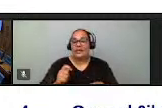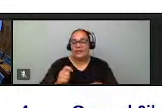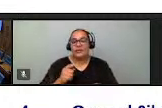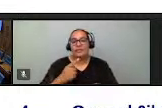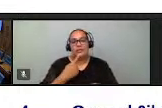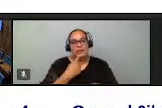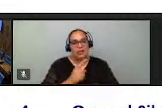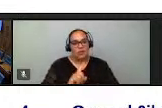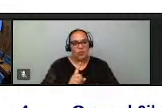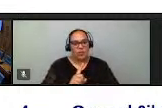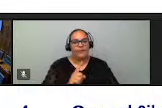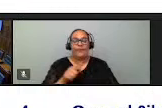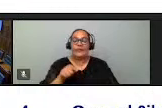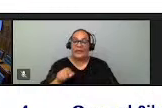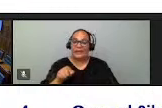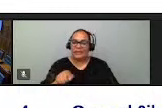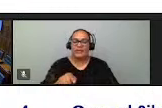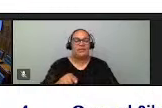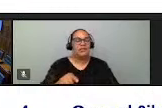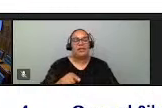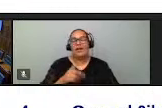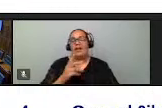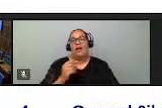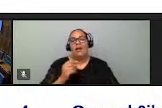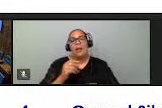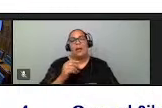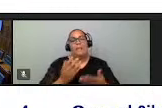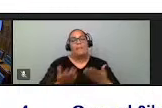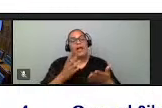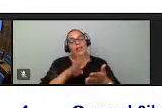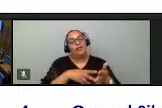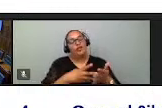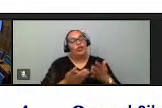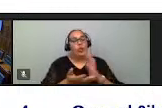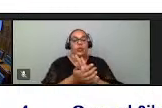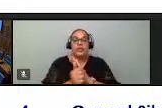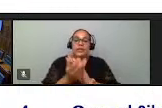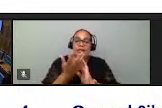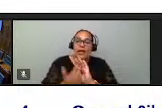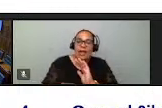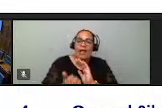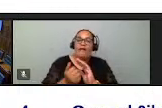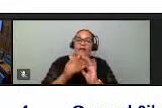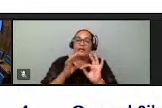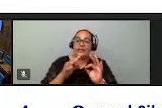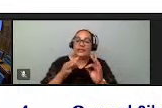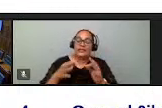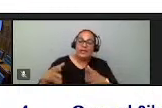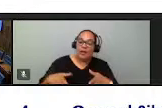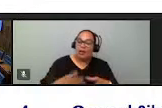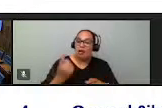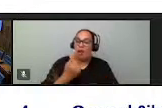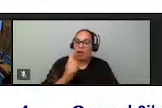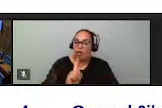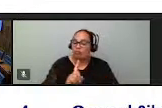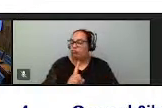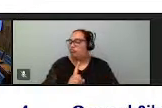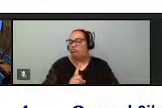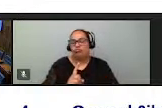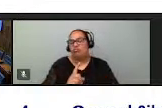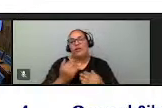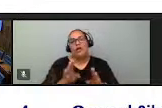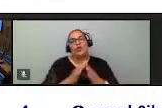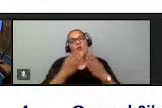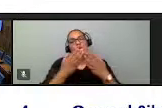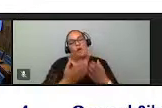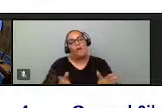said that transnet does not have the balance sheet nor the skills to Walk This Road alone and it's opening the door